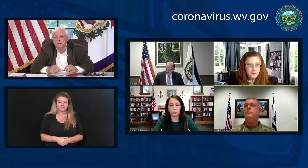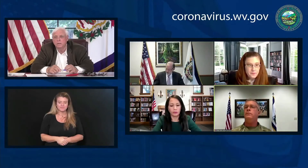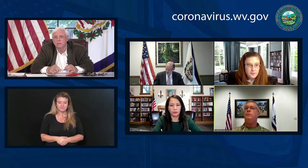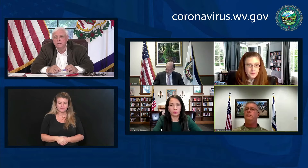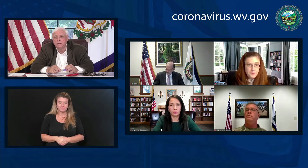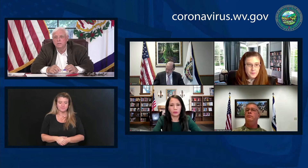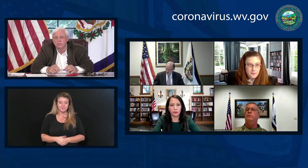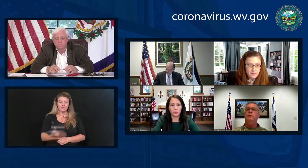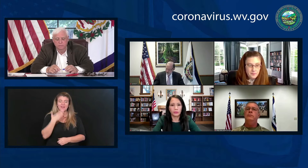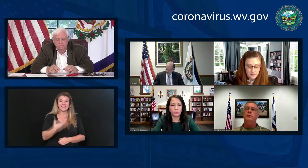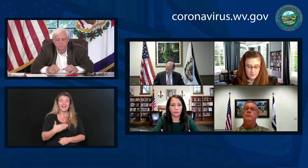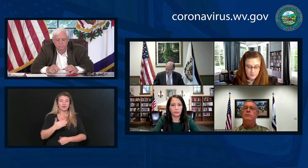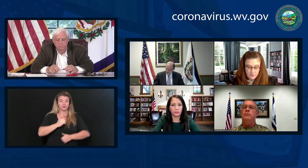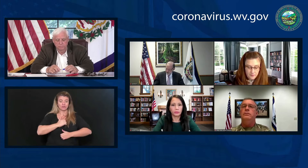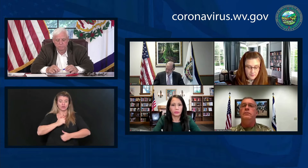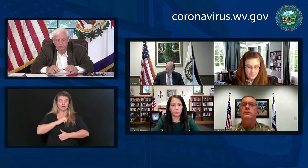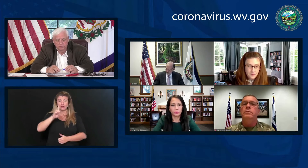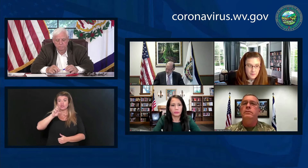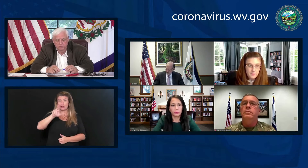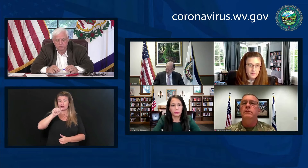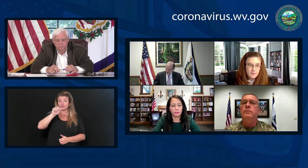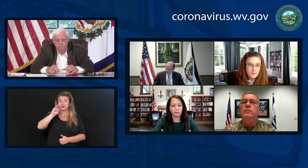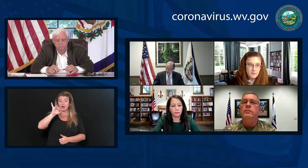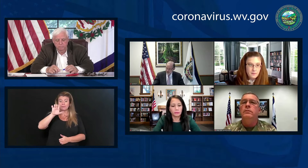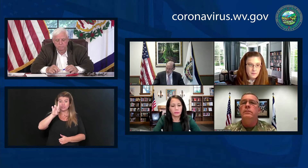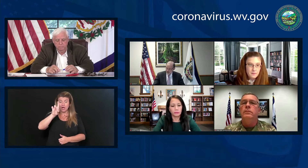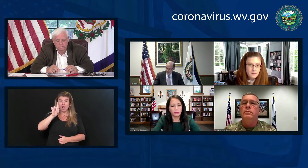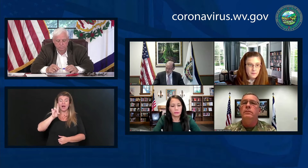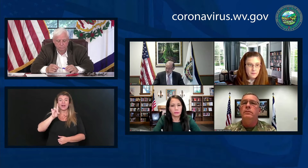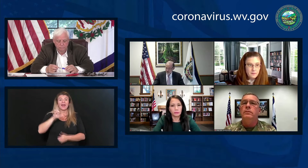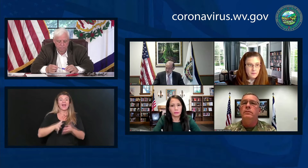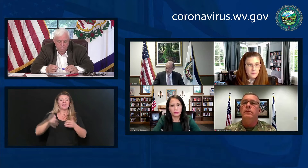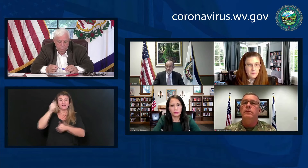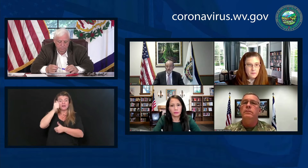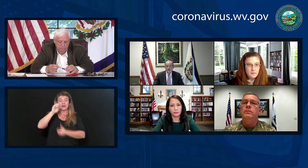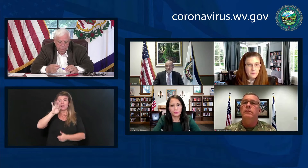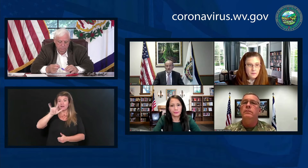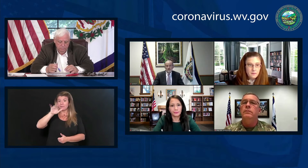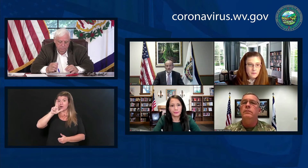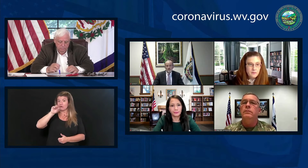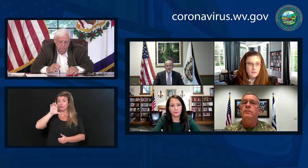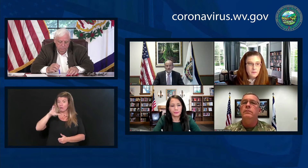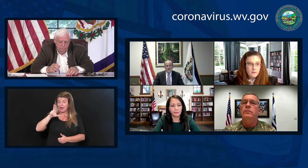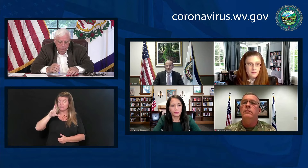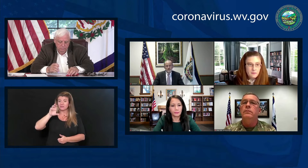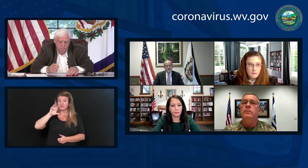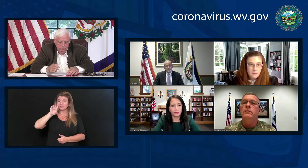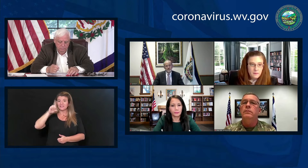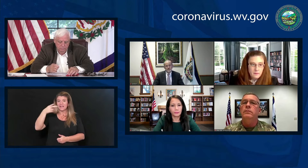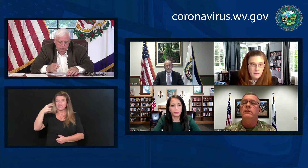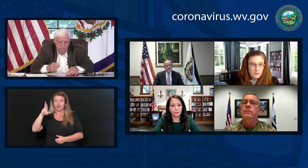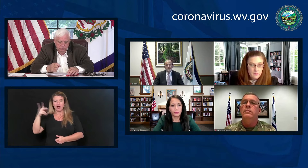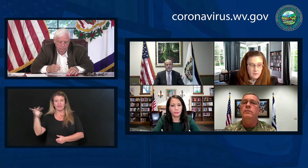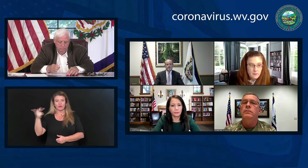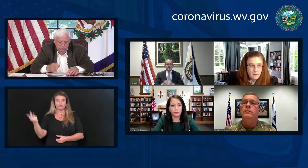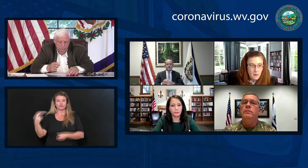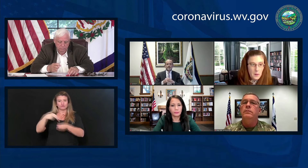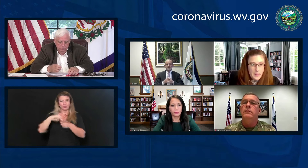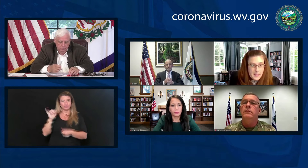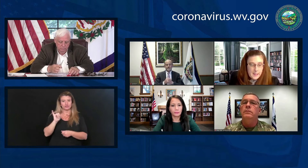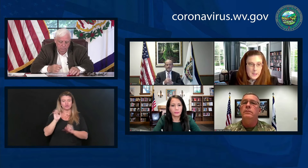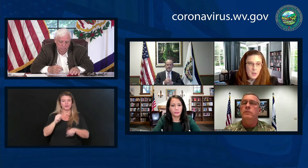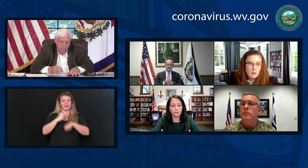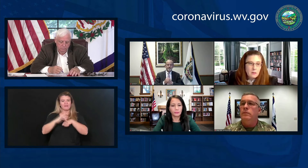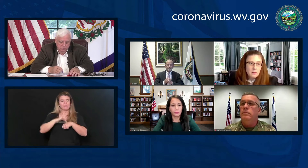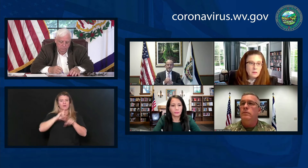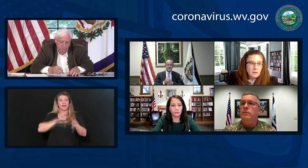All right, thank you, General. Dr. Ayn Amjad, our State Health Officer and Bill Crouch, Secretary of the West Virginia DHHR, are also joining us today and are available for